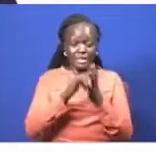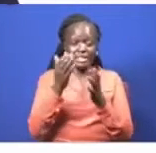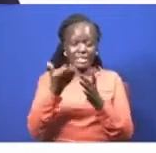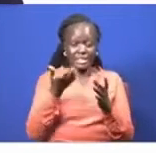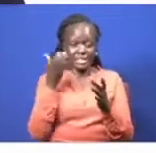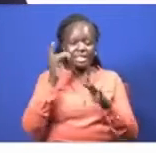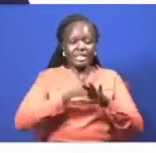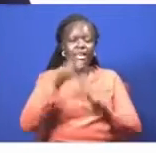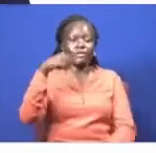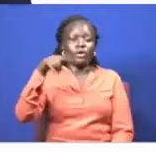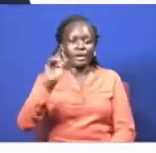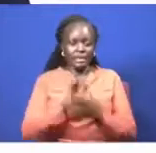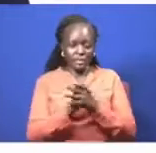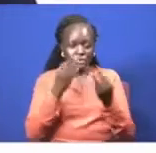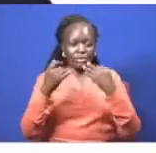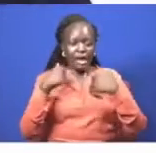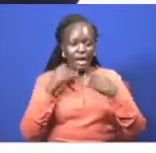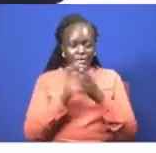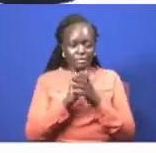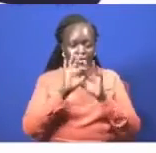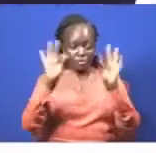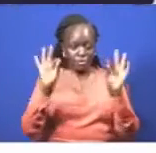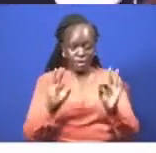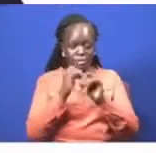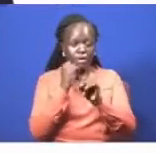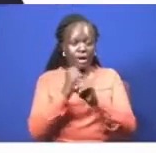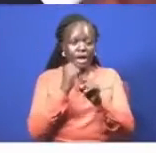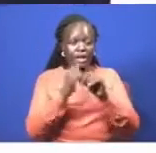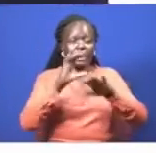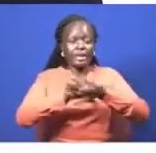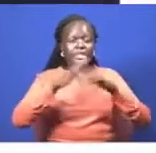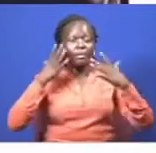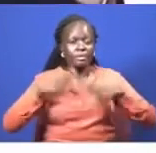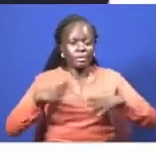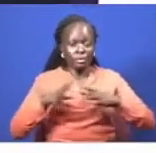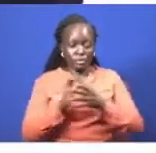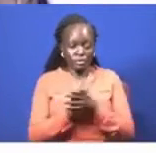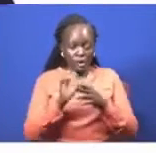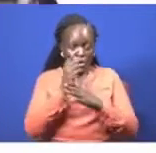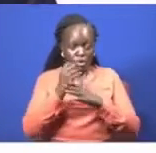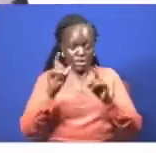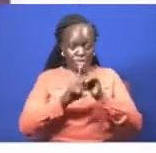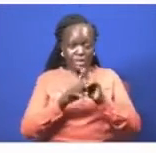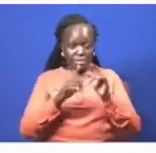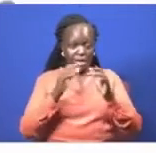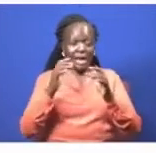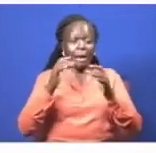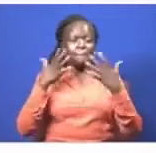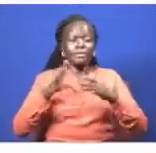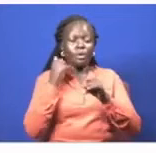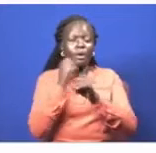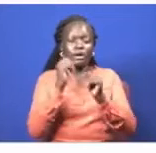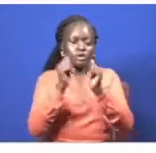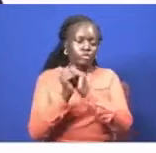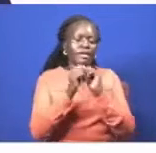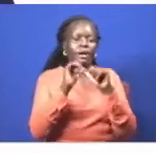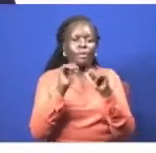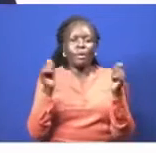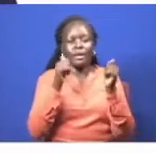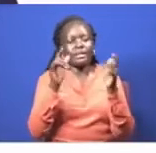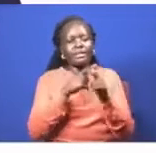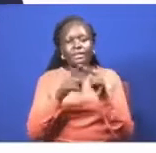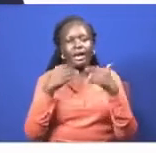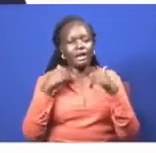on time, if you don't have a framework to get people or actors to work together seamlessly, then there's a